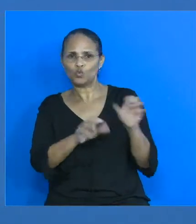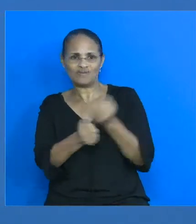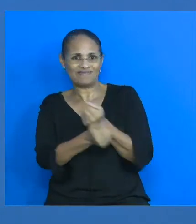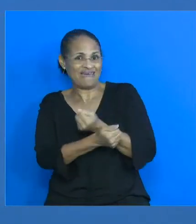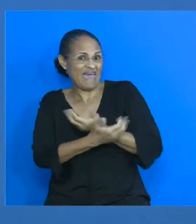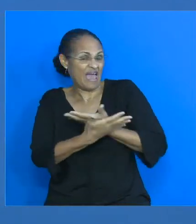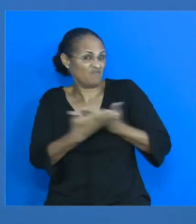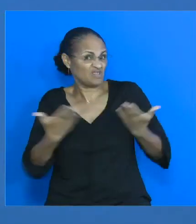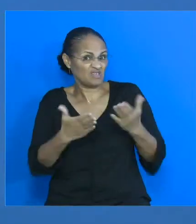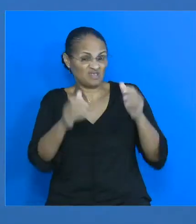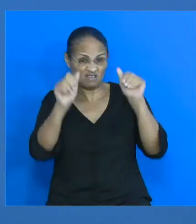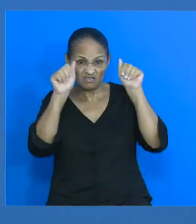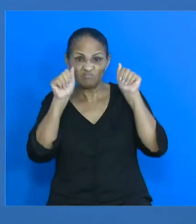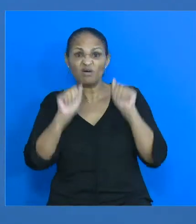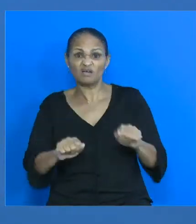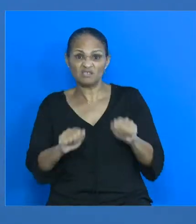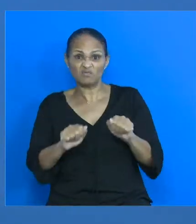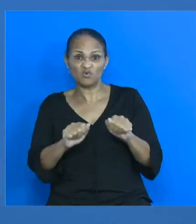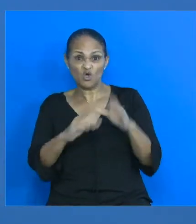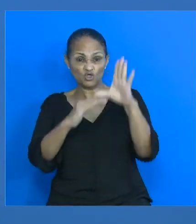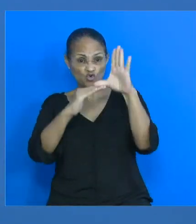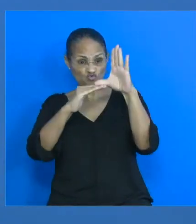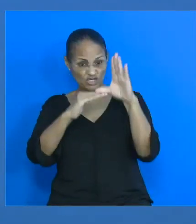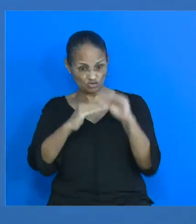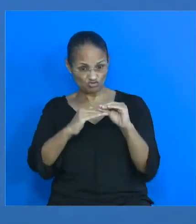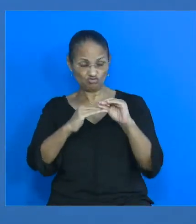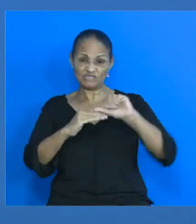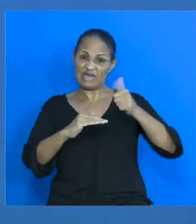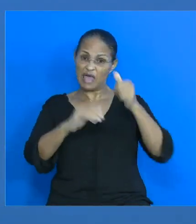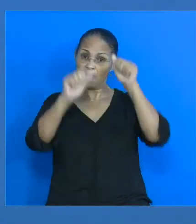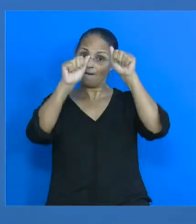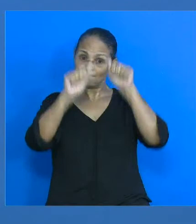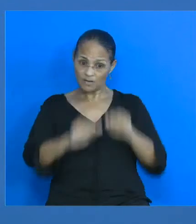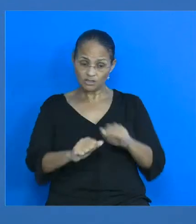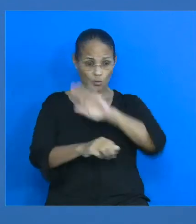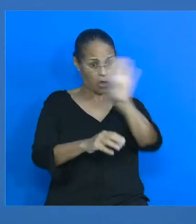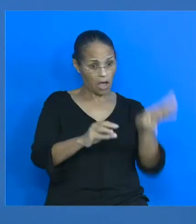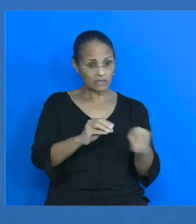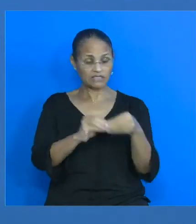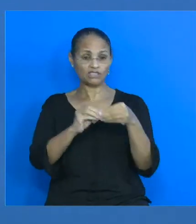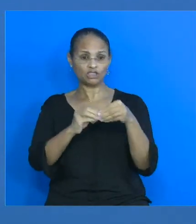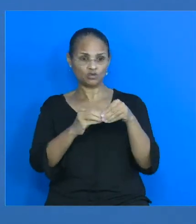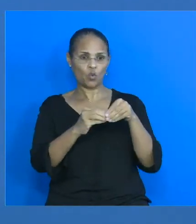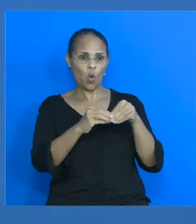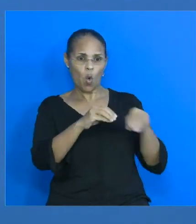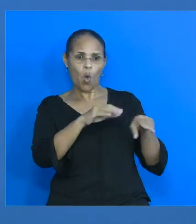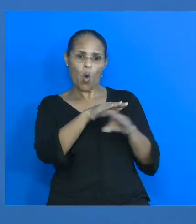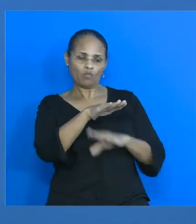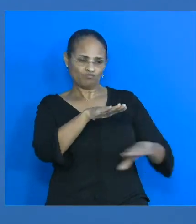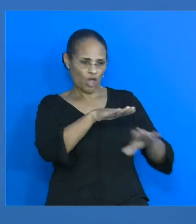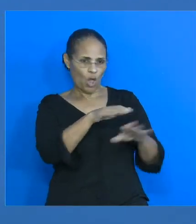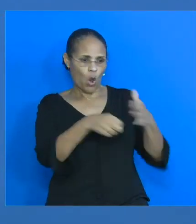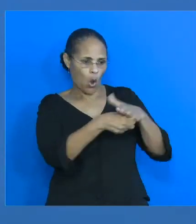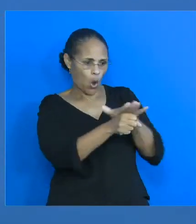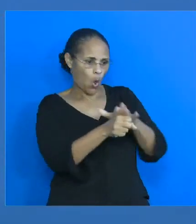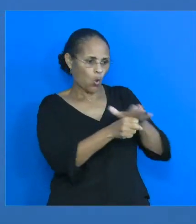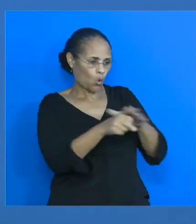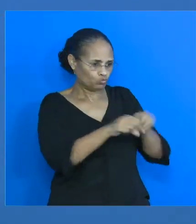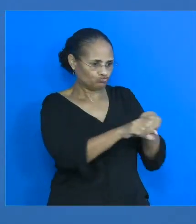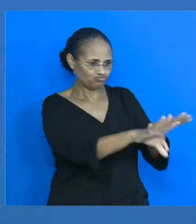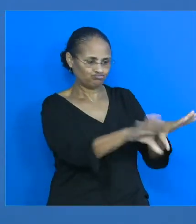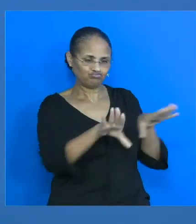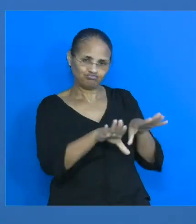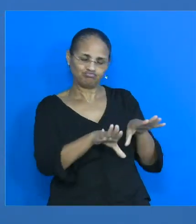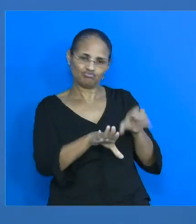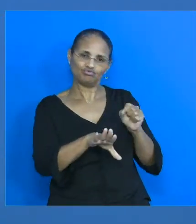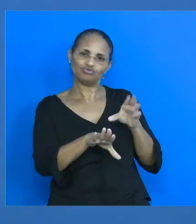that is possible to reduce any possible additional local transmission of this virus, knock it back